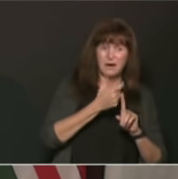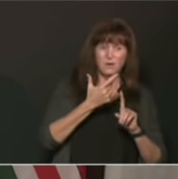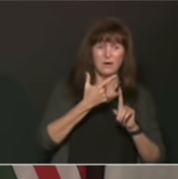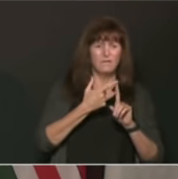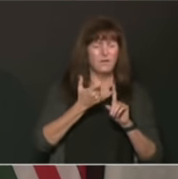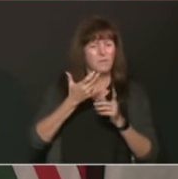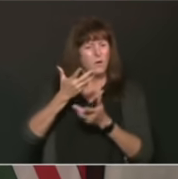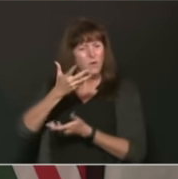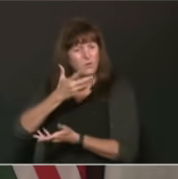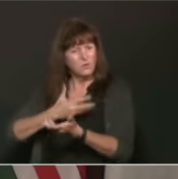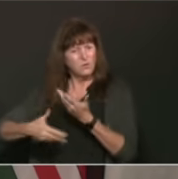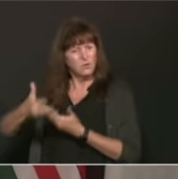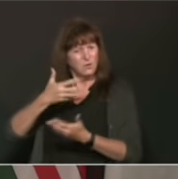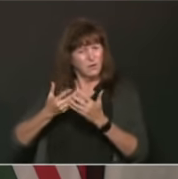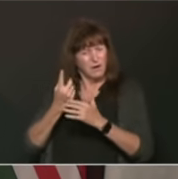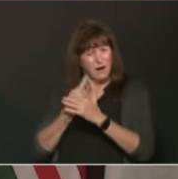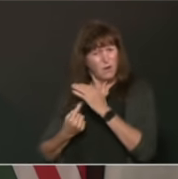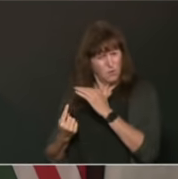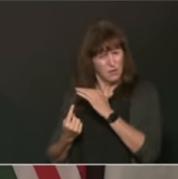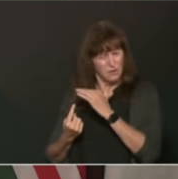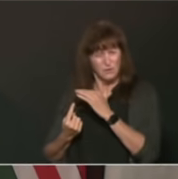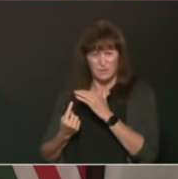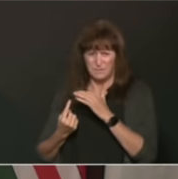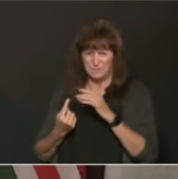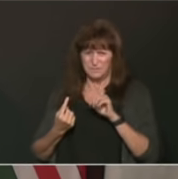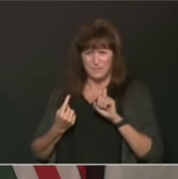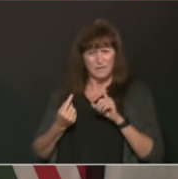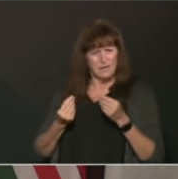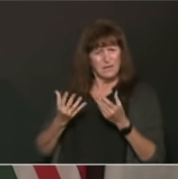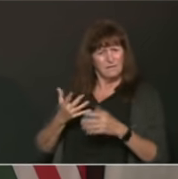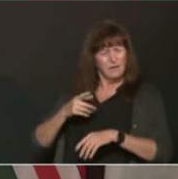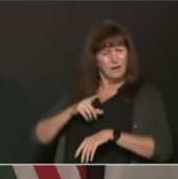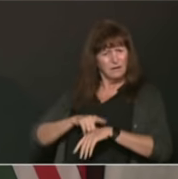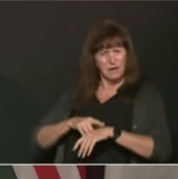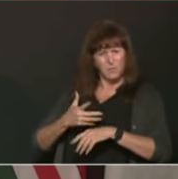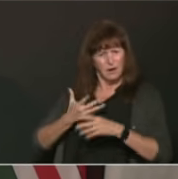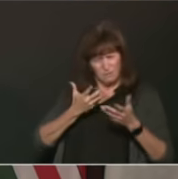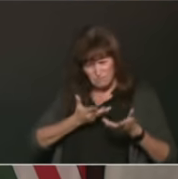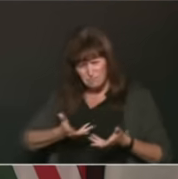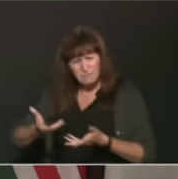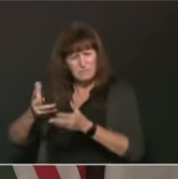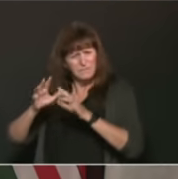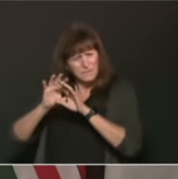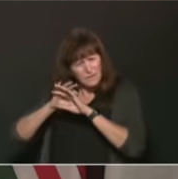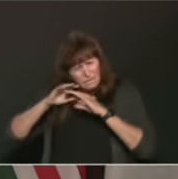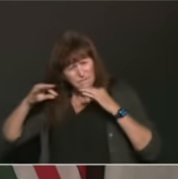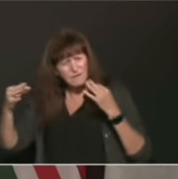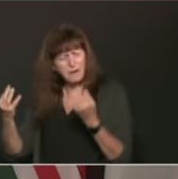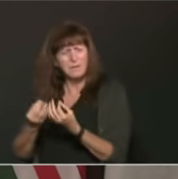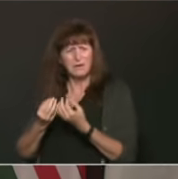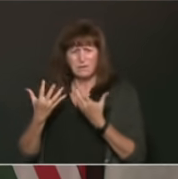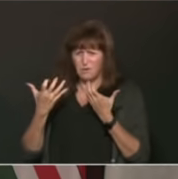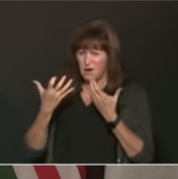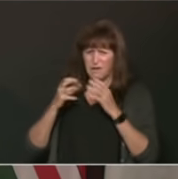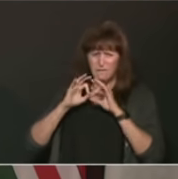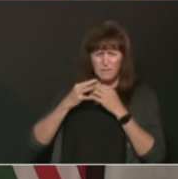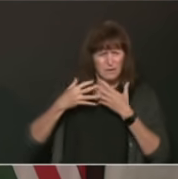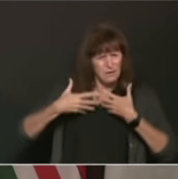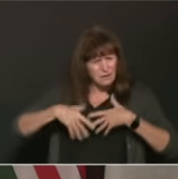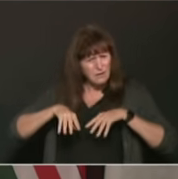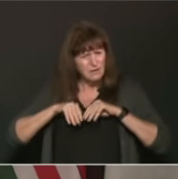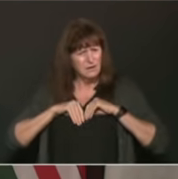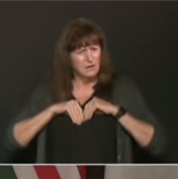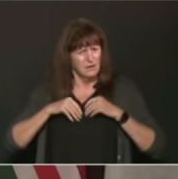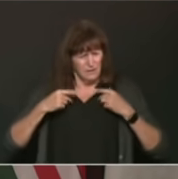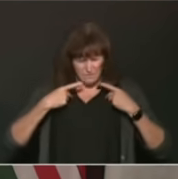our loved ones. That is why we want families to embrace the opportunity to get together for their mental, physical, and social